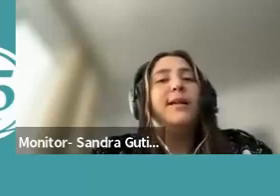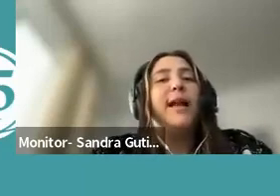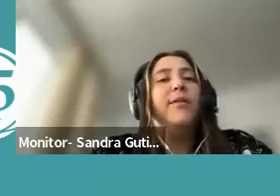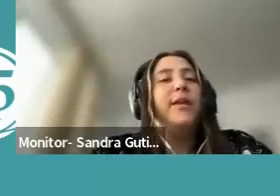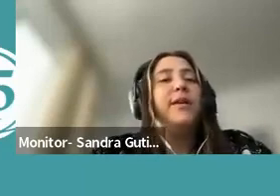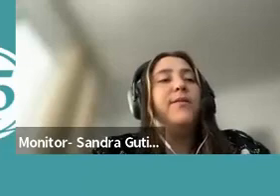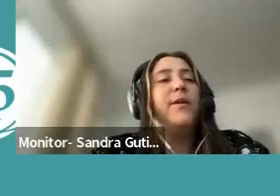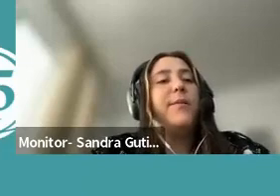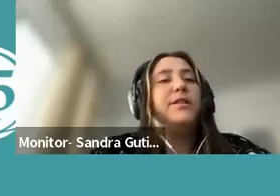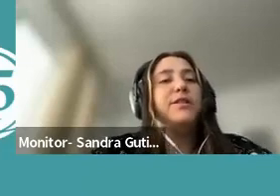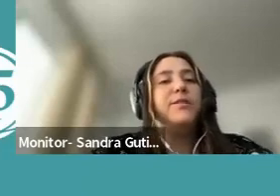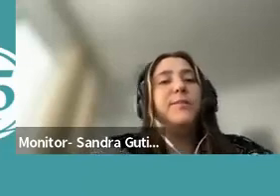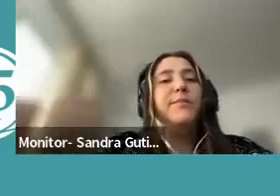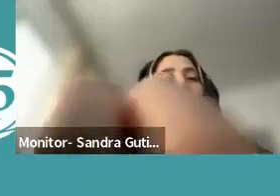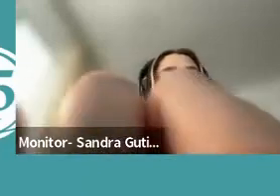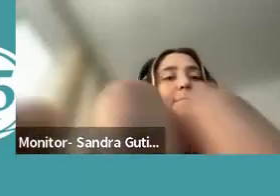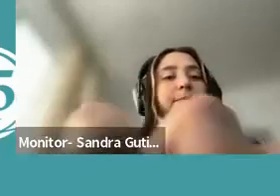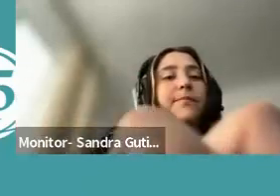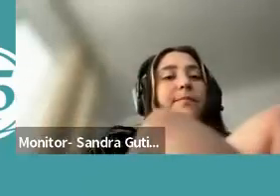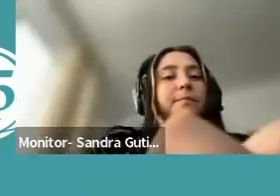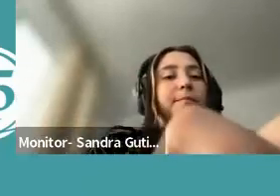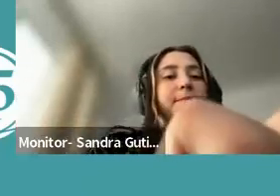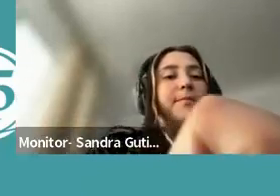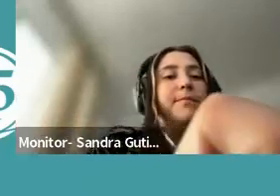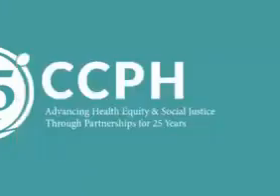back to Alan now. Thank you very much.